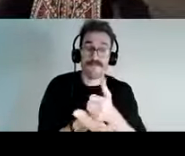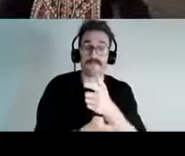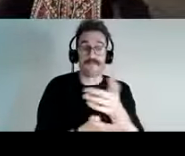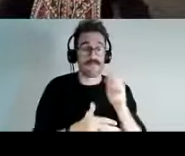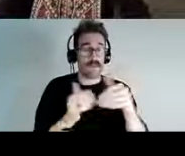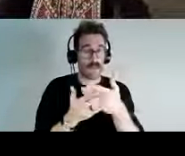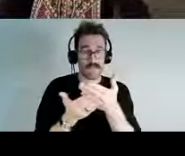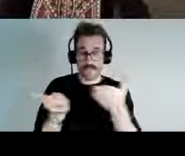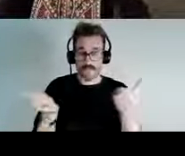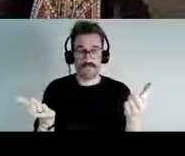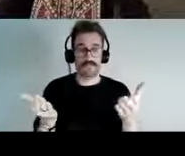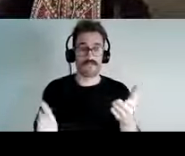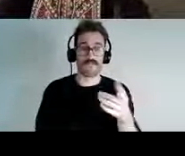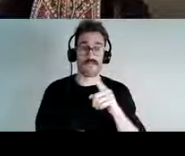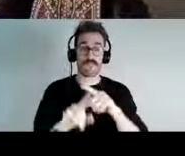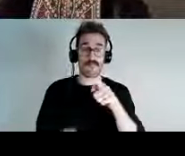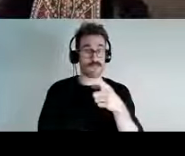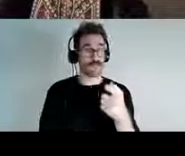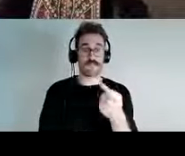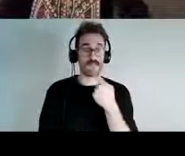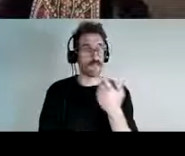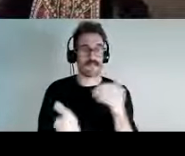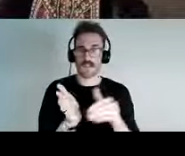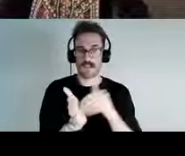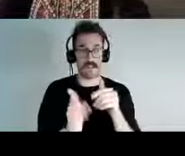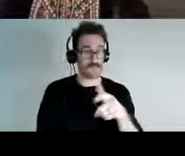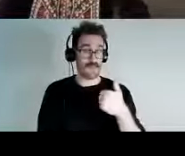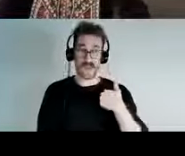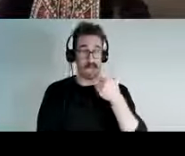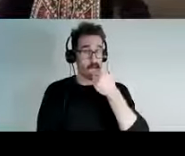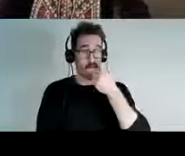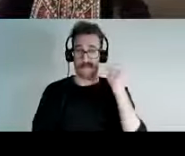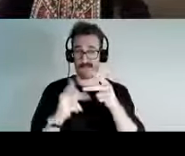repeatedly listed as one of the best places in the world to live, but not, it